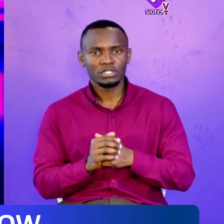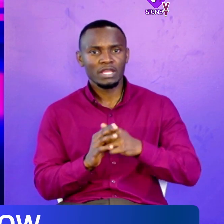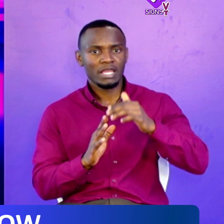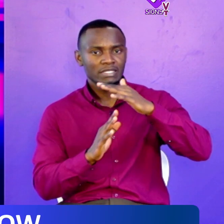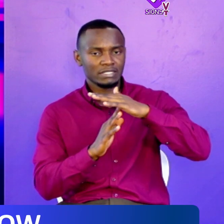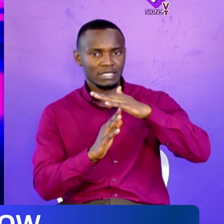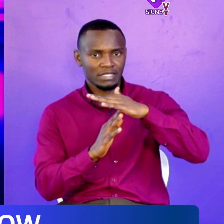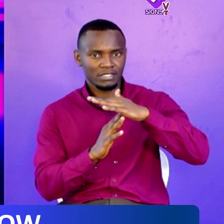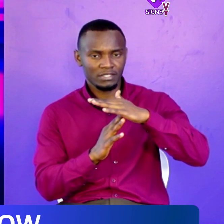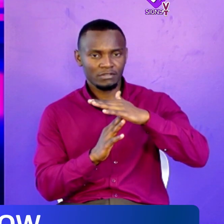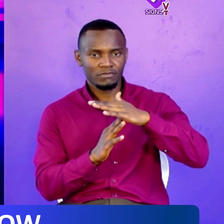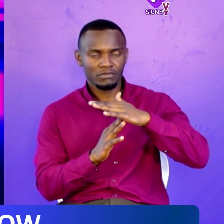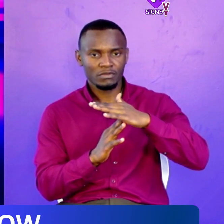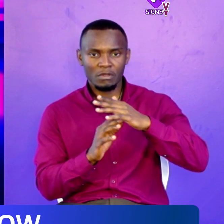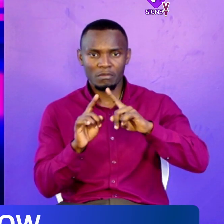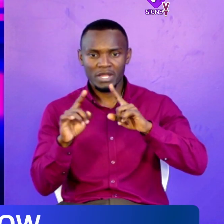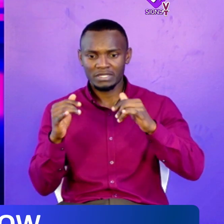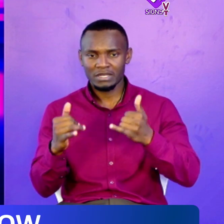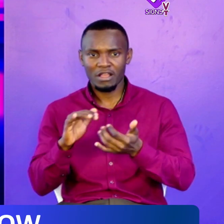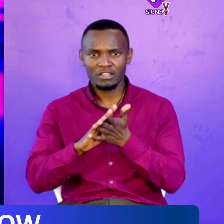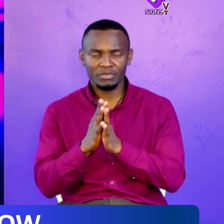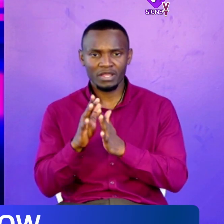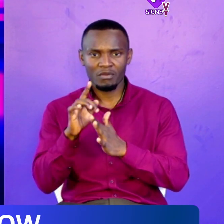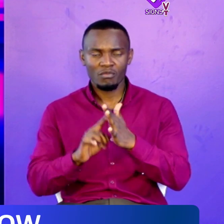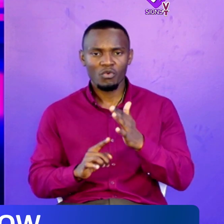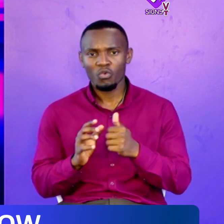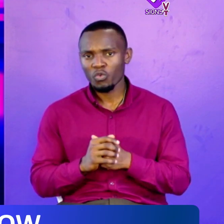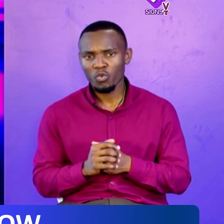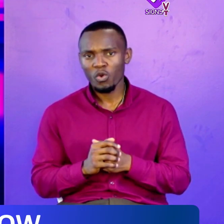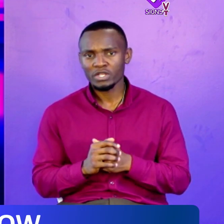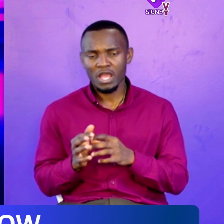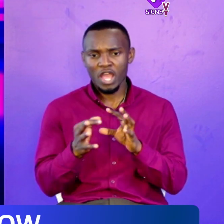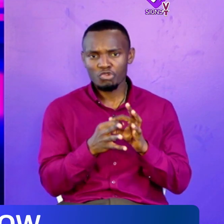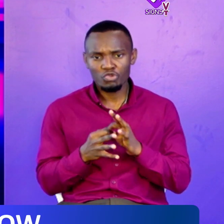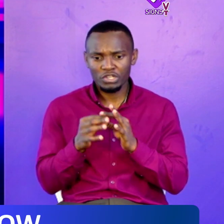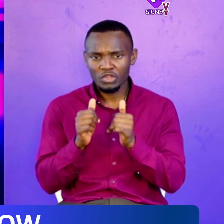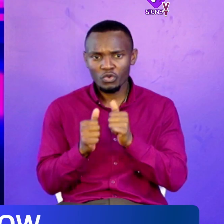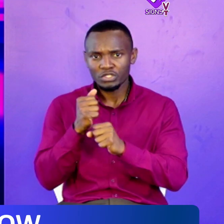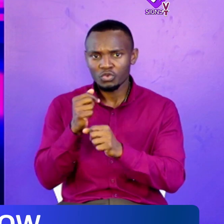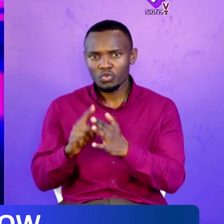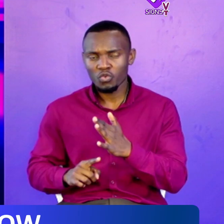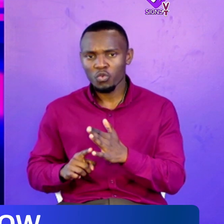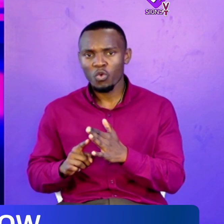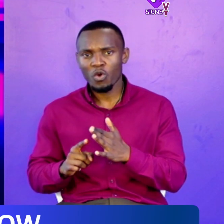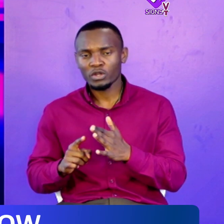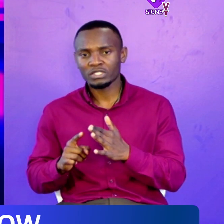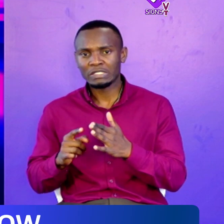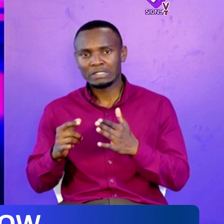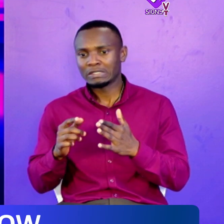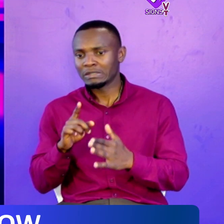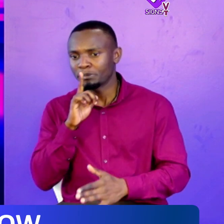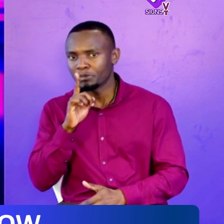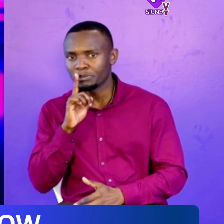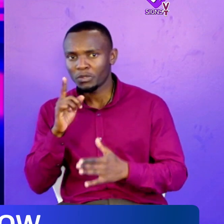has morphed into an alliance that silences dissent and shields scandals. Now, Raila wants